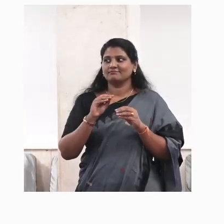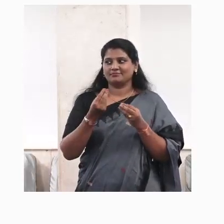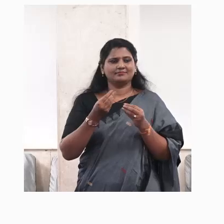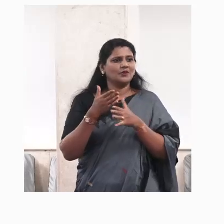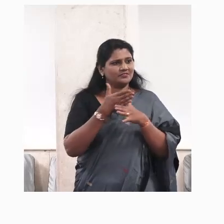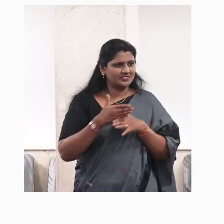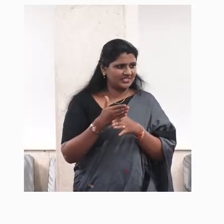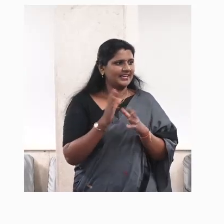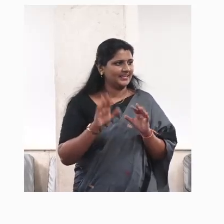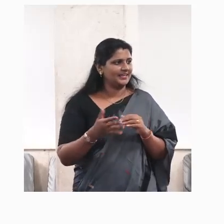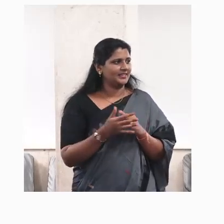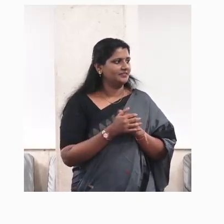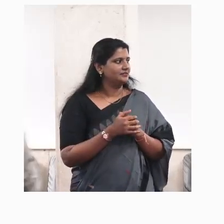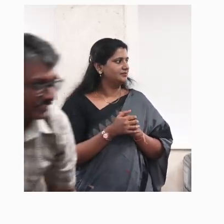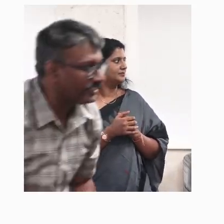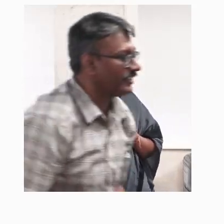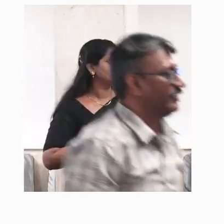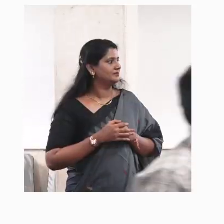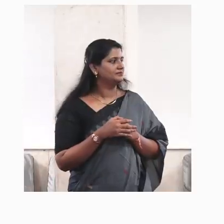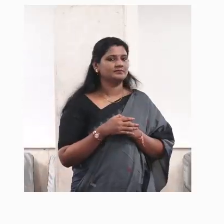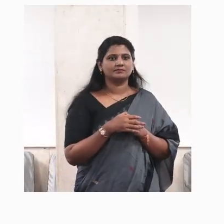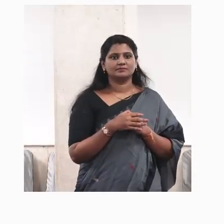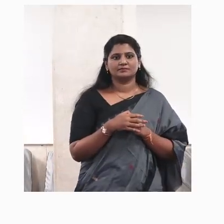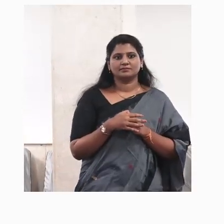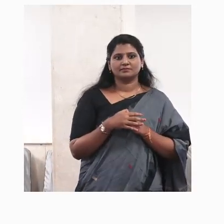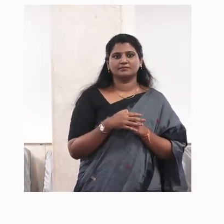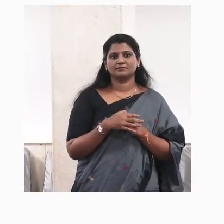sharing. I'll take this too. Yeah.